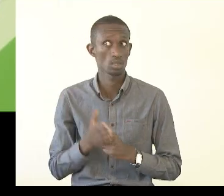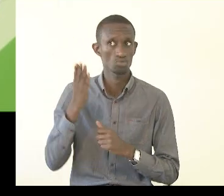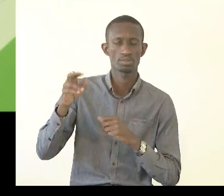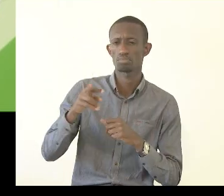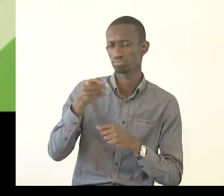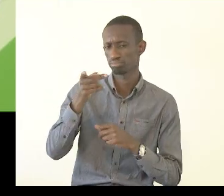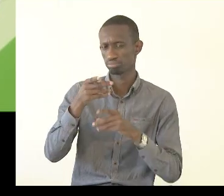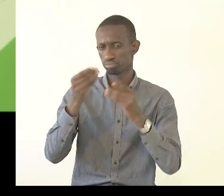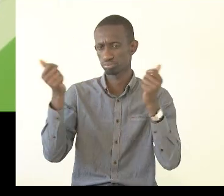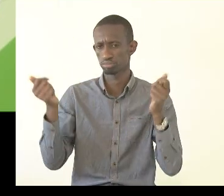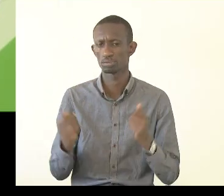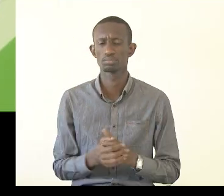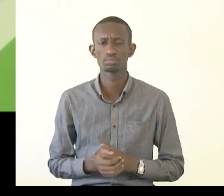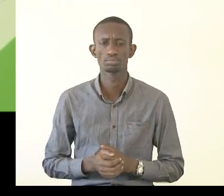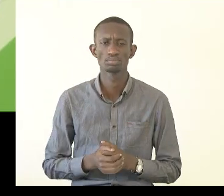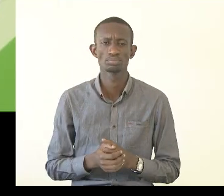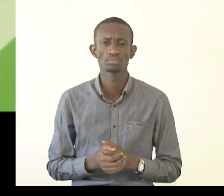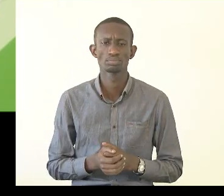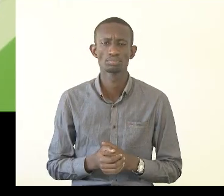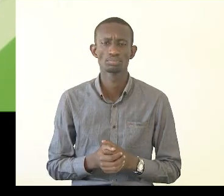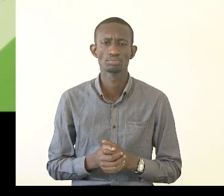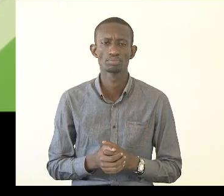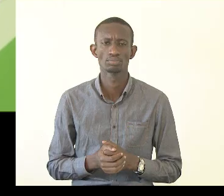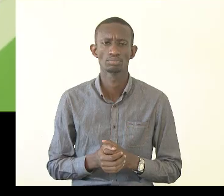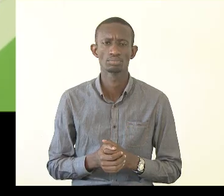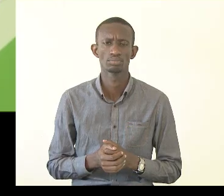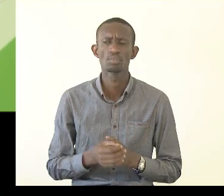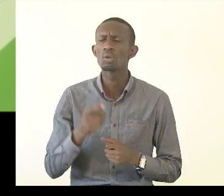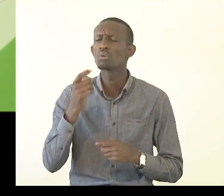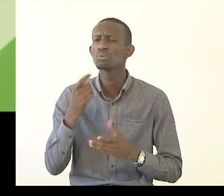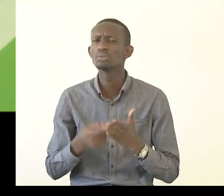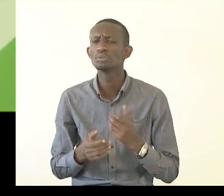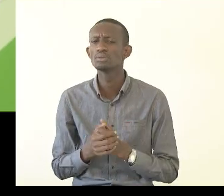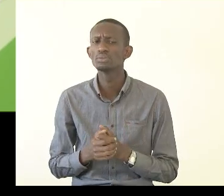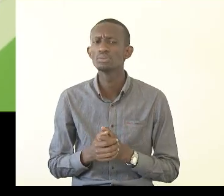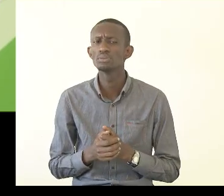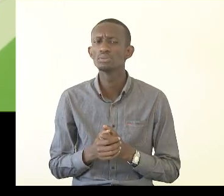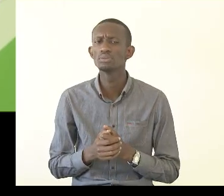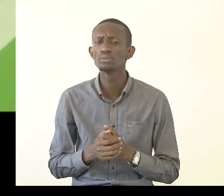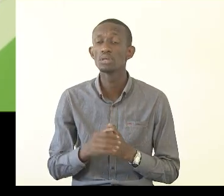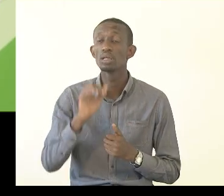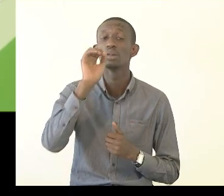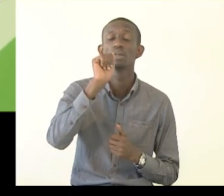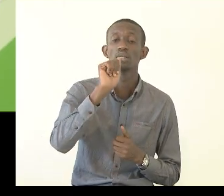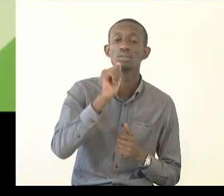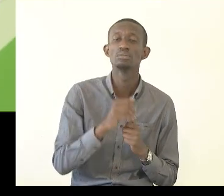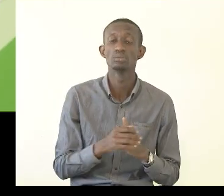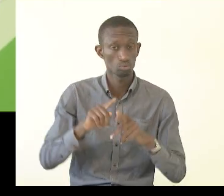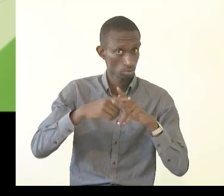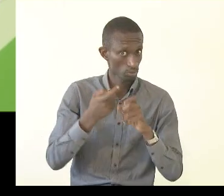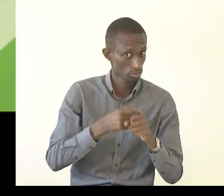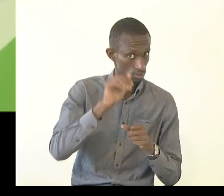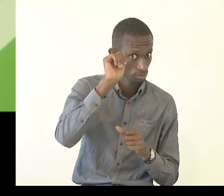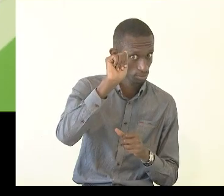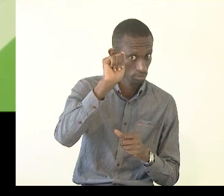at. So the solutions that we'll come up with. What is A? We start with A. Which compound is this?